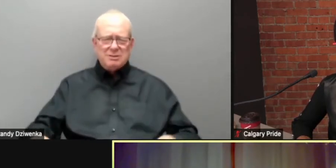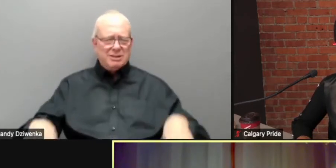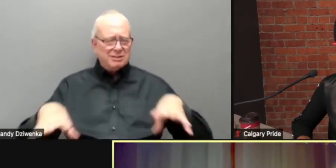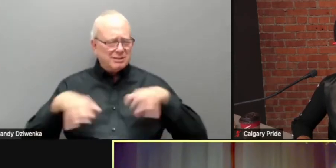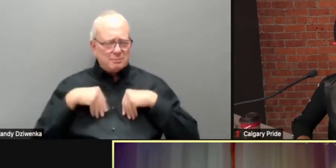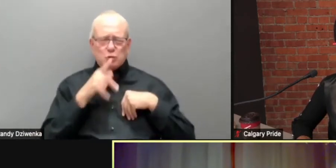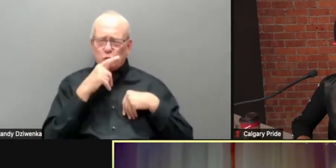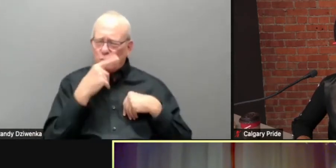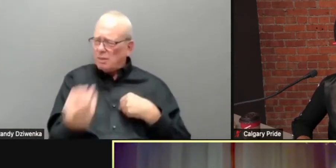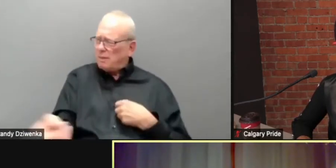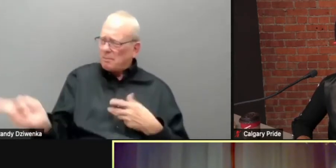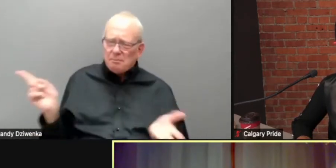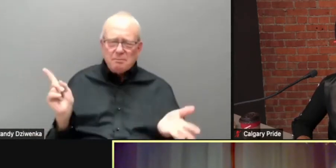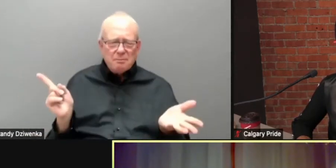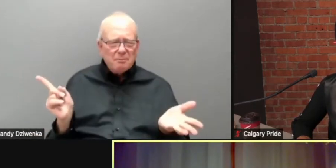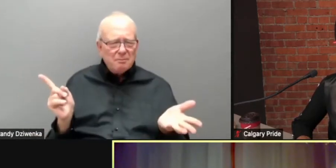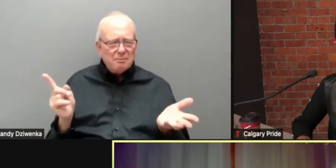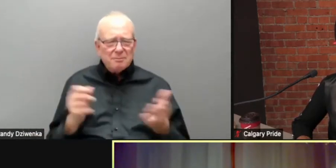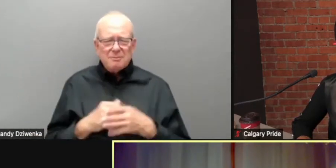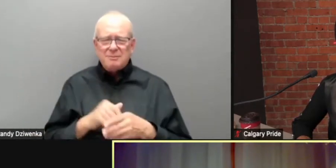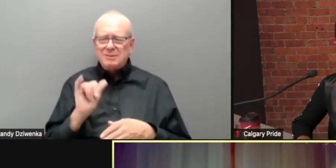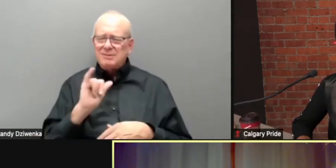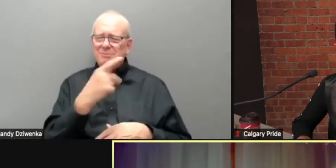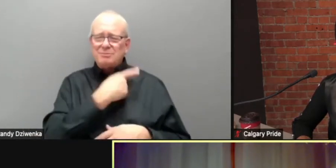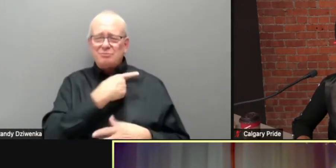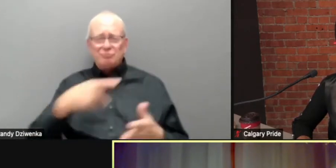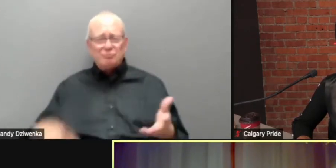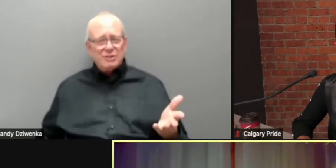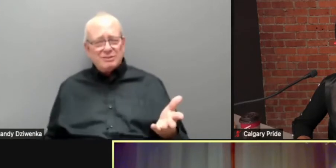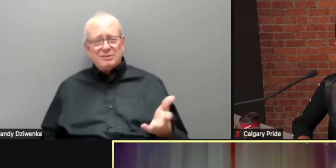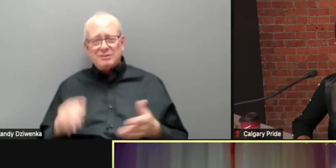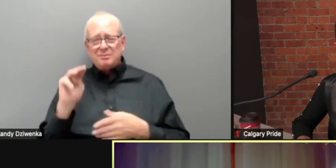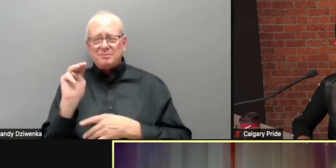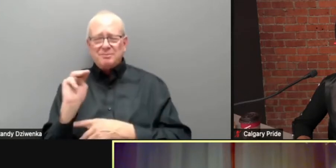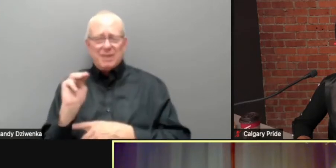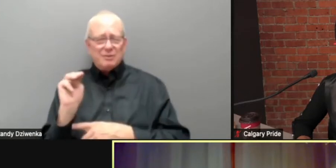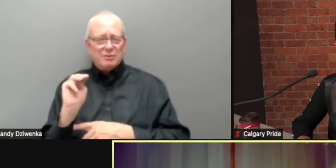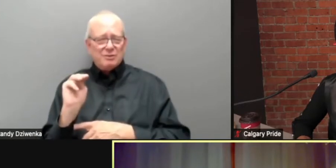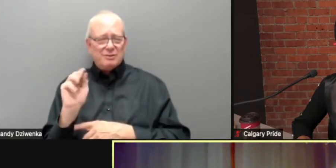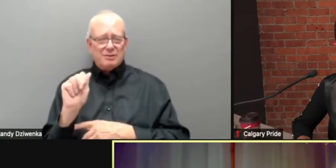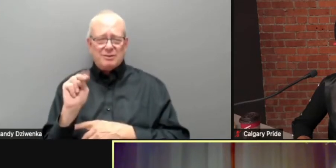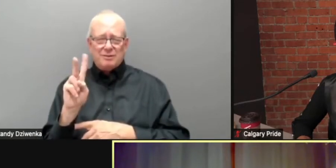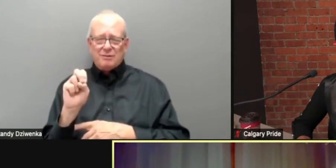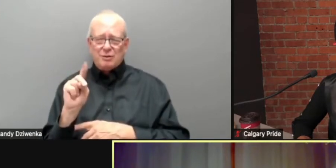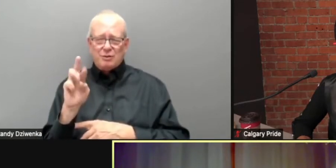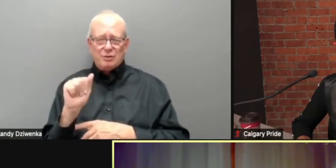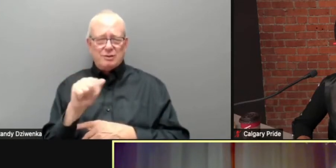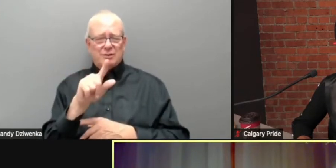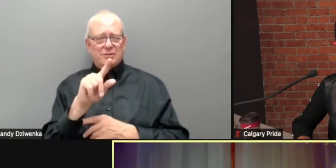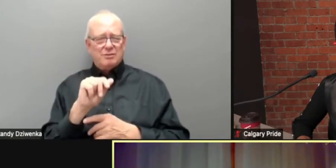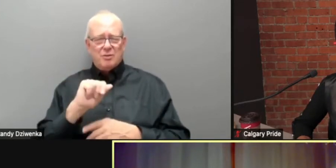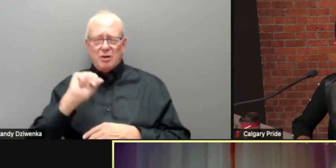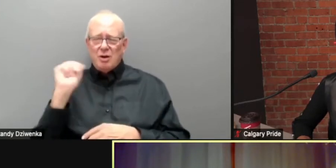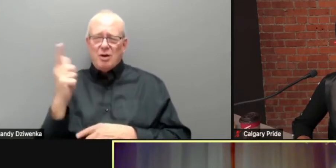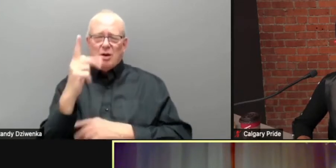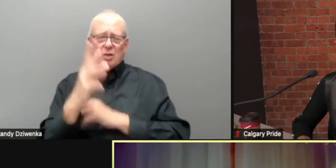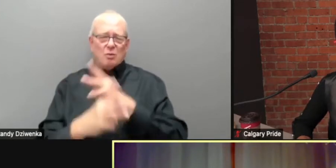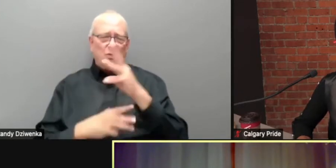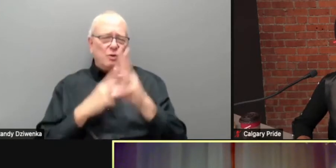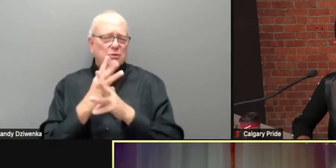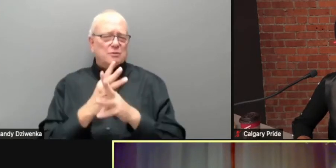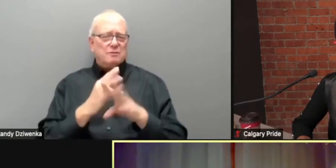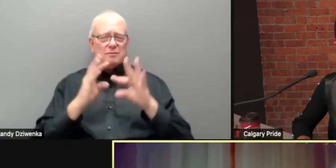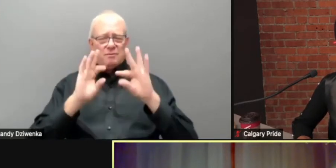said is Vasudeva Kutumbakam. We are a world family. We need to